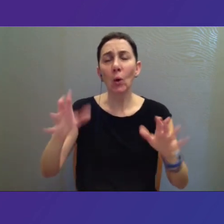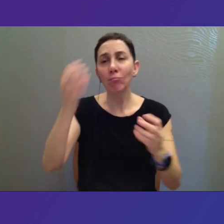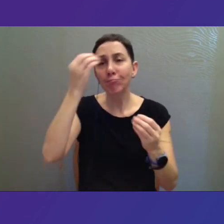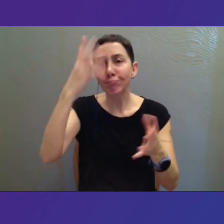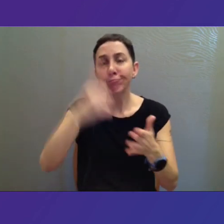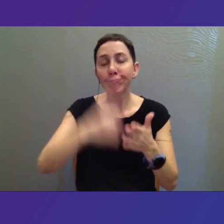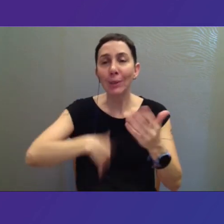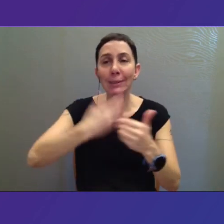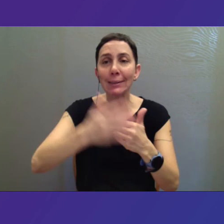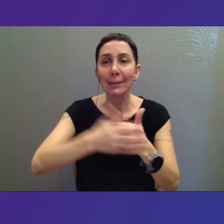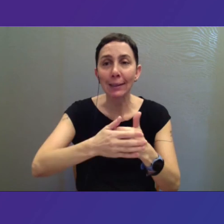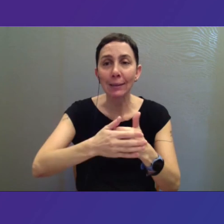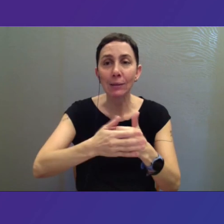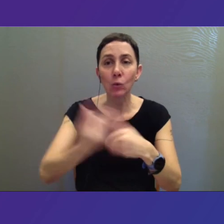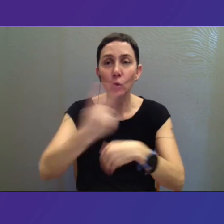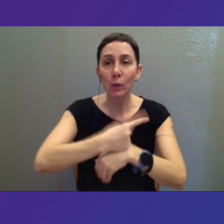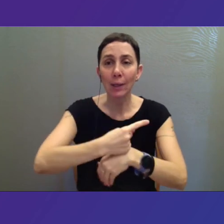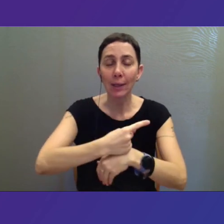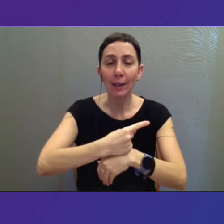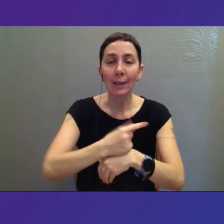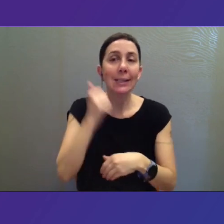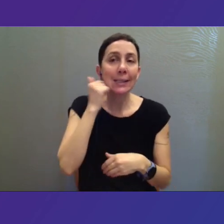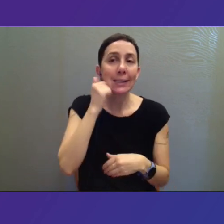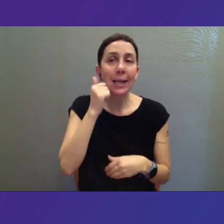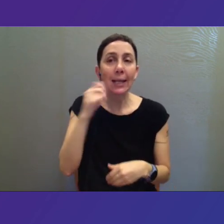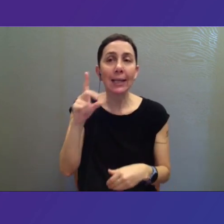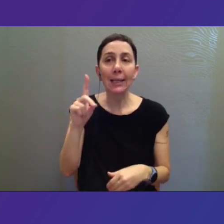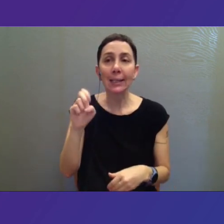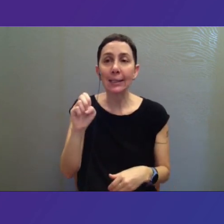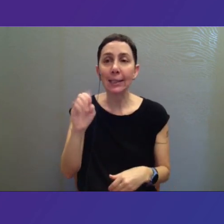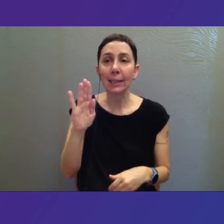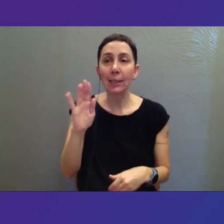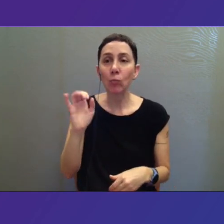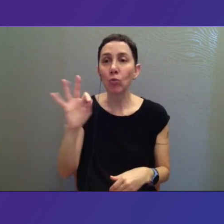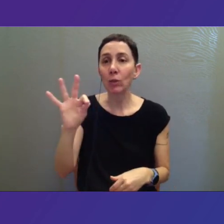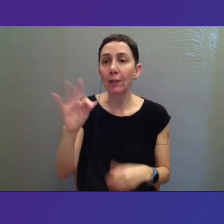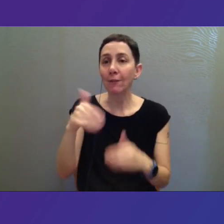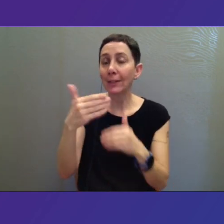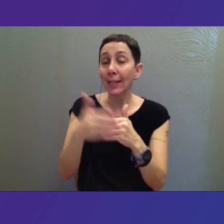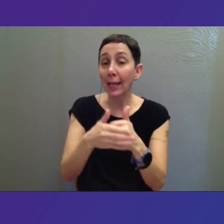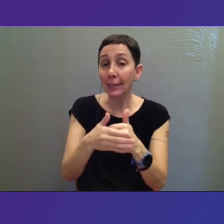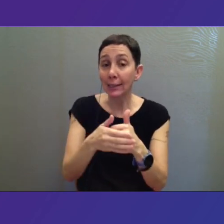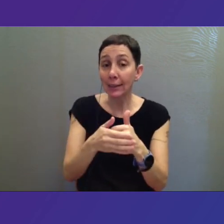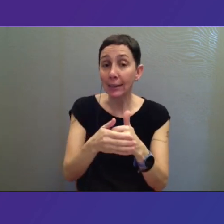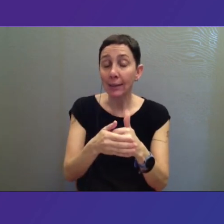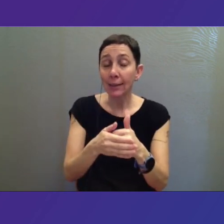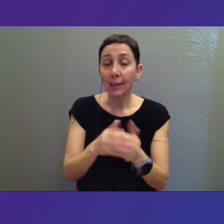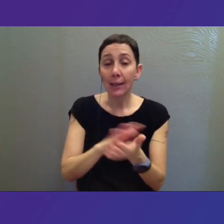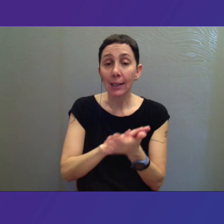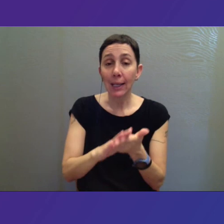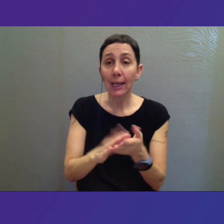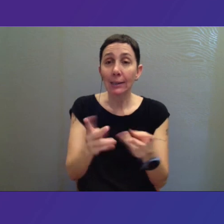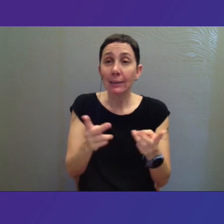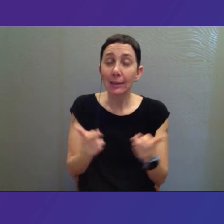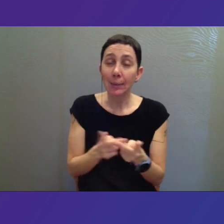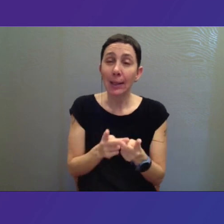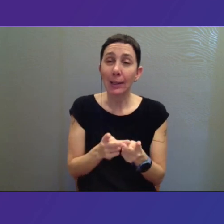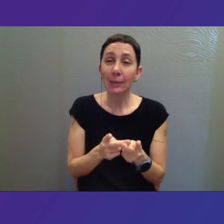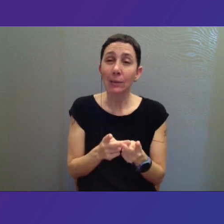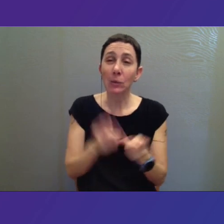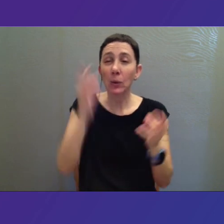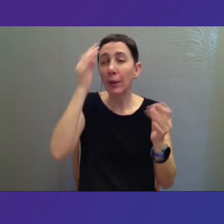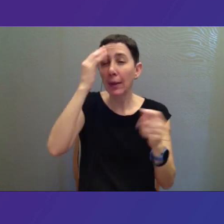next. The daily debrief is next. It's a great way to and place to synthesize and reflect on everything that you